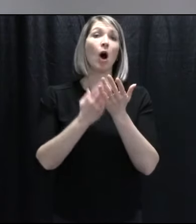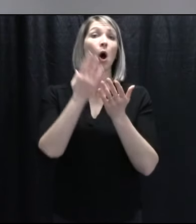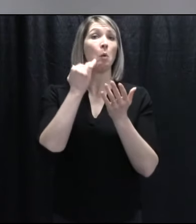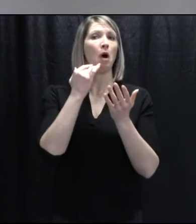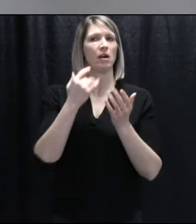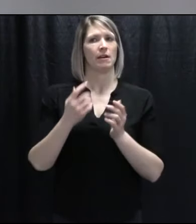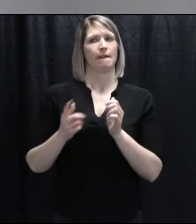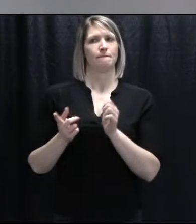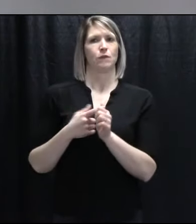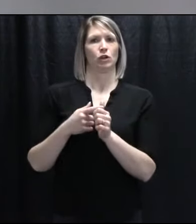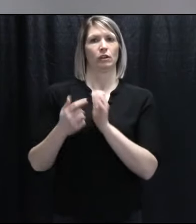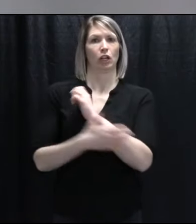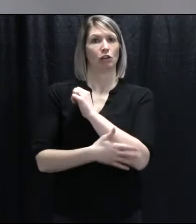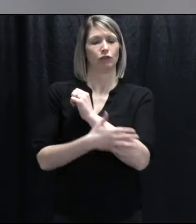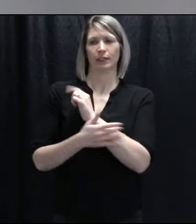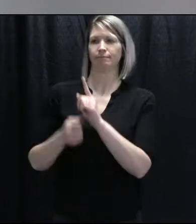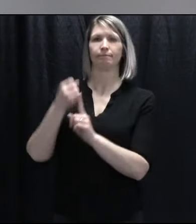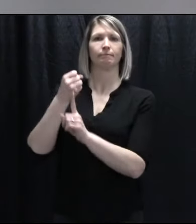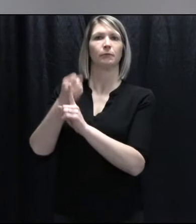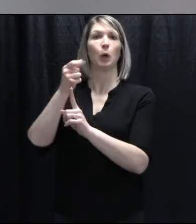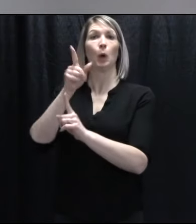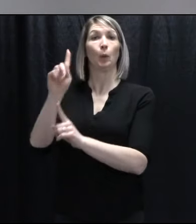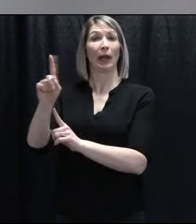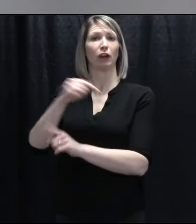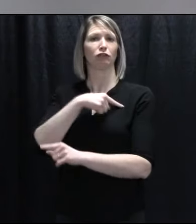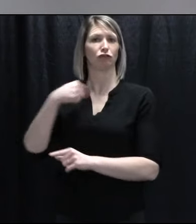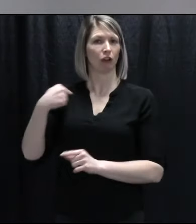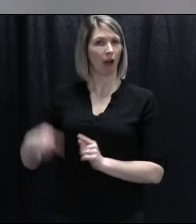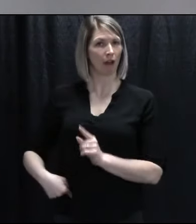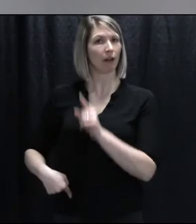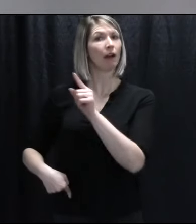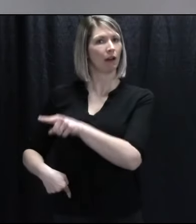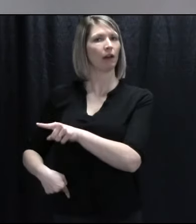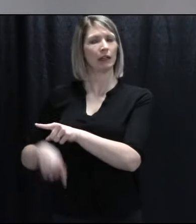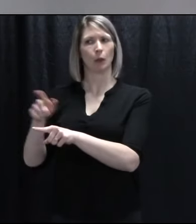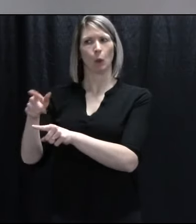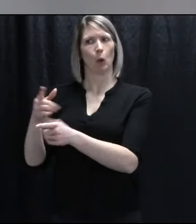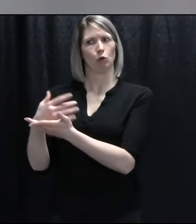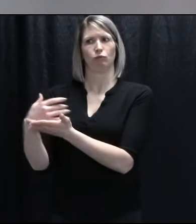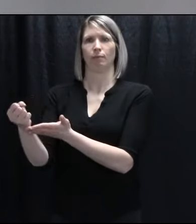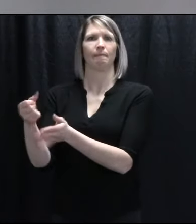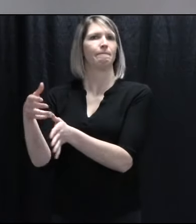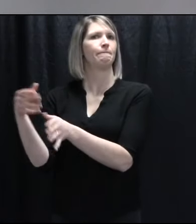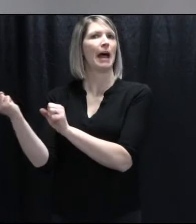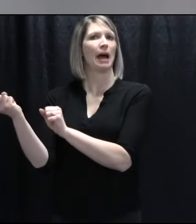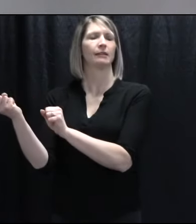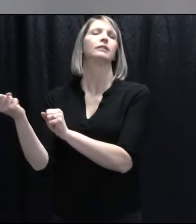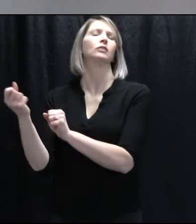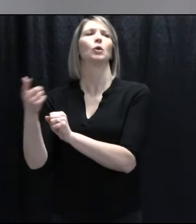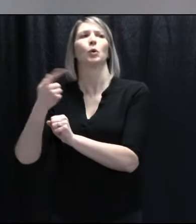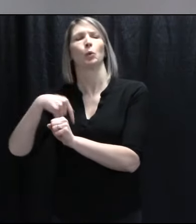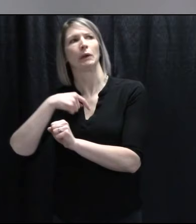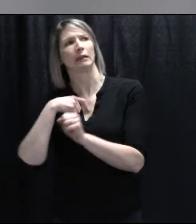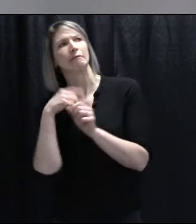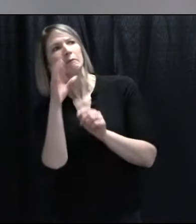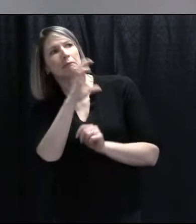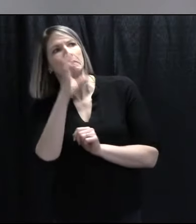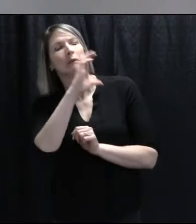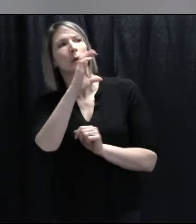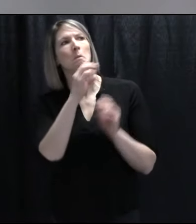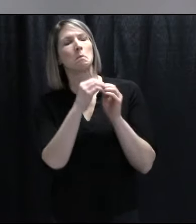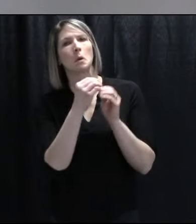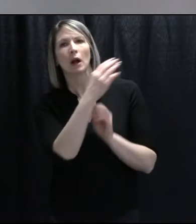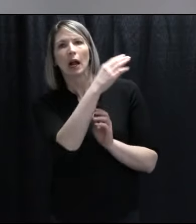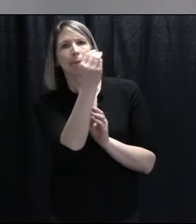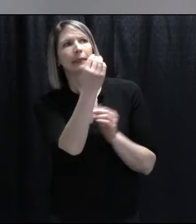we are looking at supplies outside of our regular supply chain, as well as our regular deliveries. We have had some through our